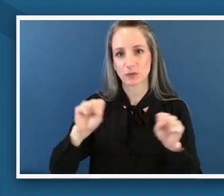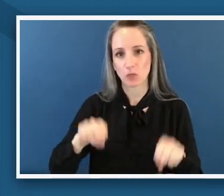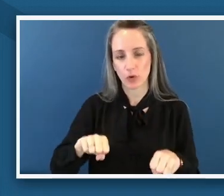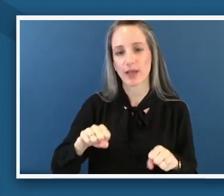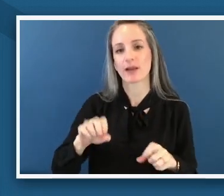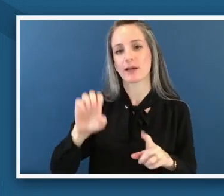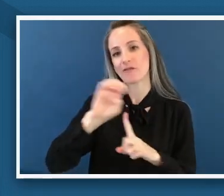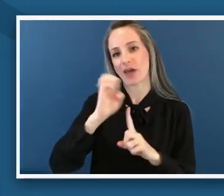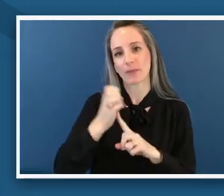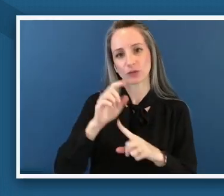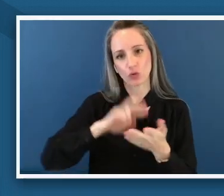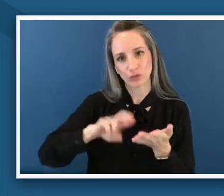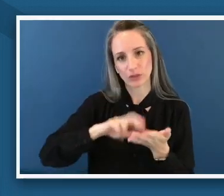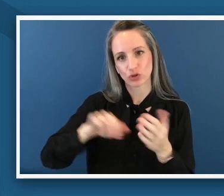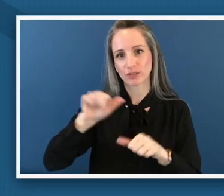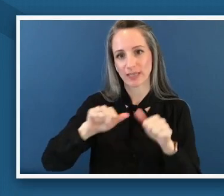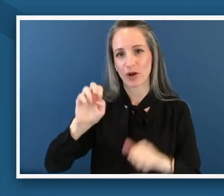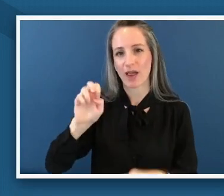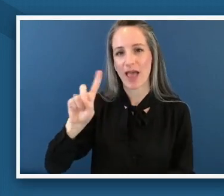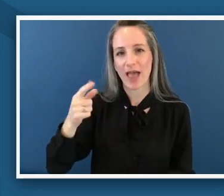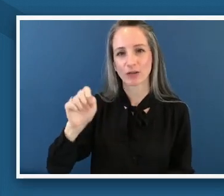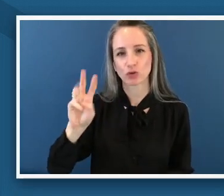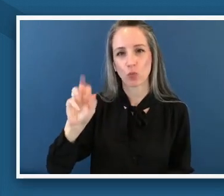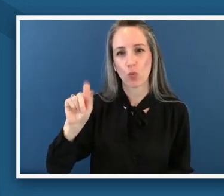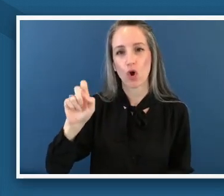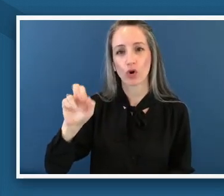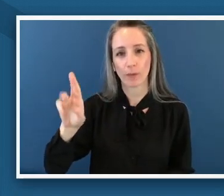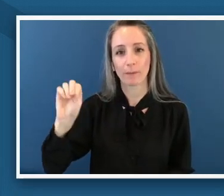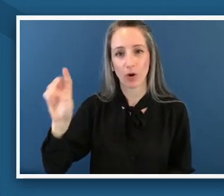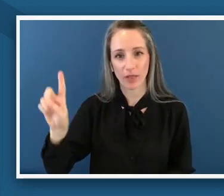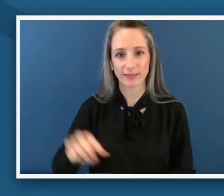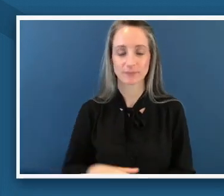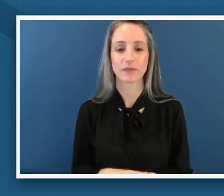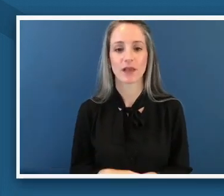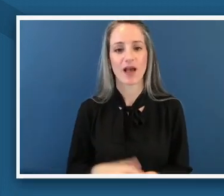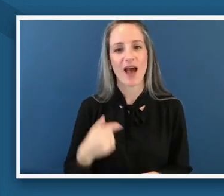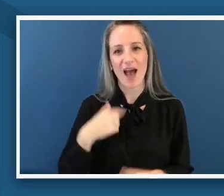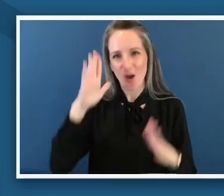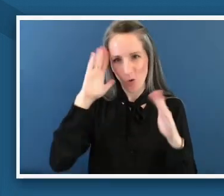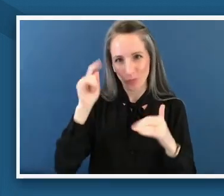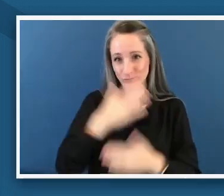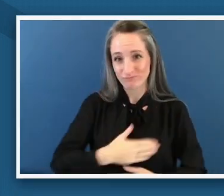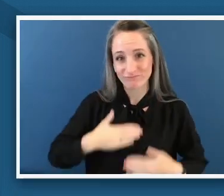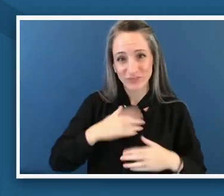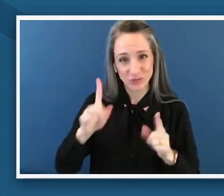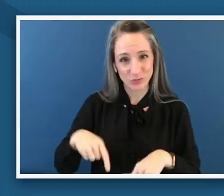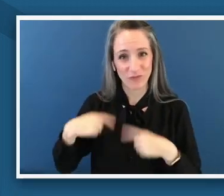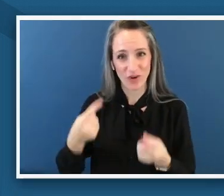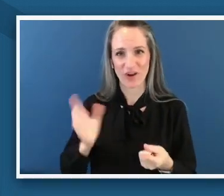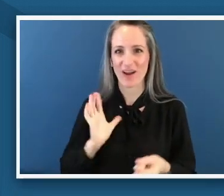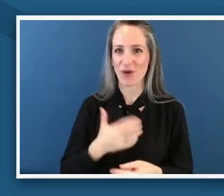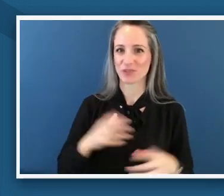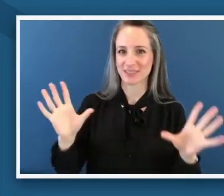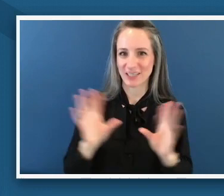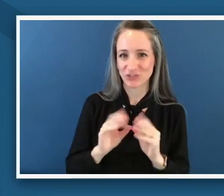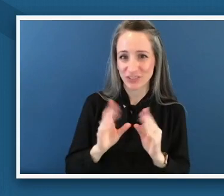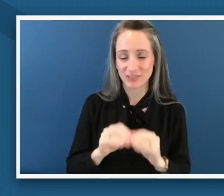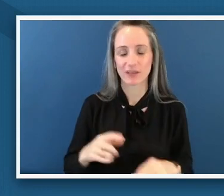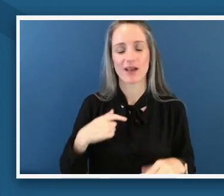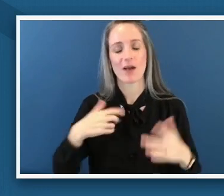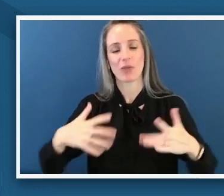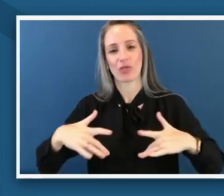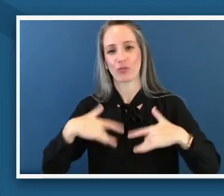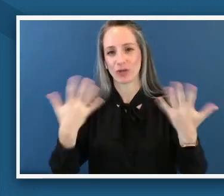Maryland. I hope you've all been enjoying the Smithsonian National Education Summit sessions so far, and I'm delighted to provide a